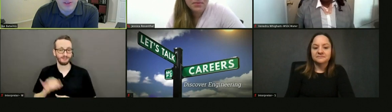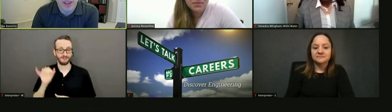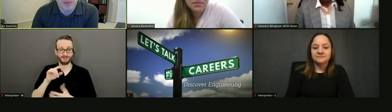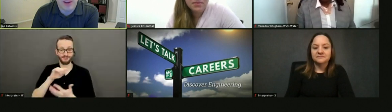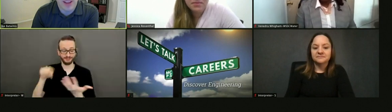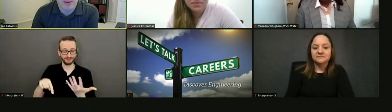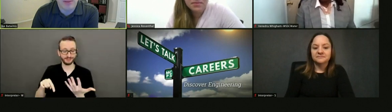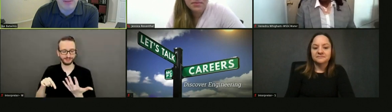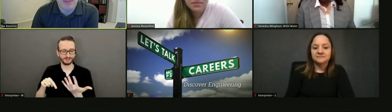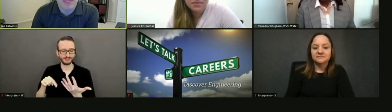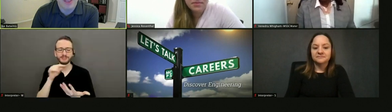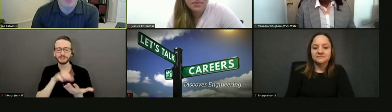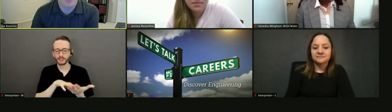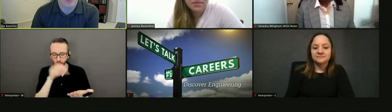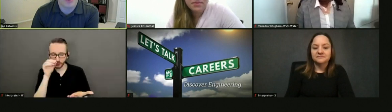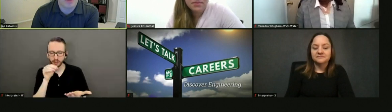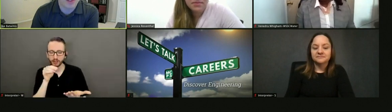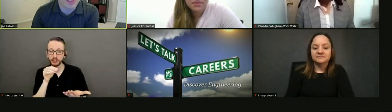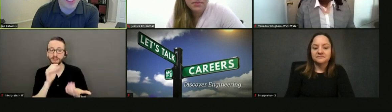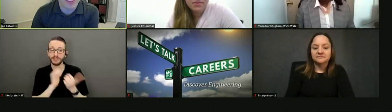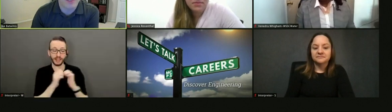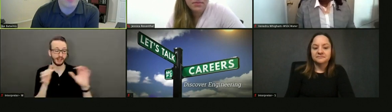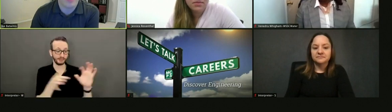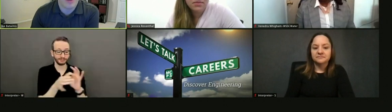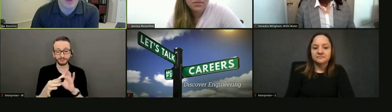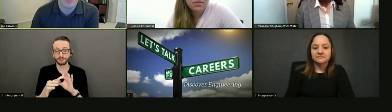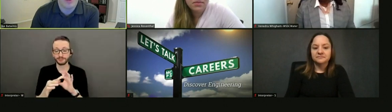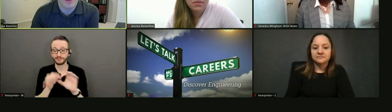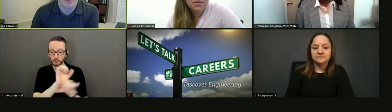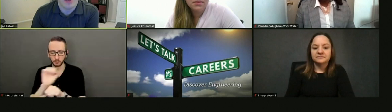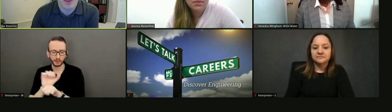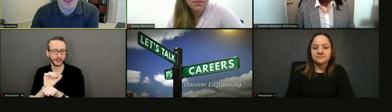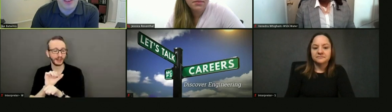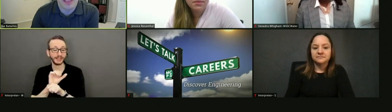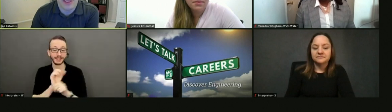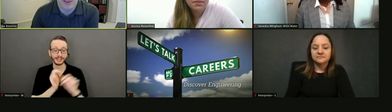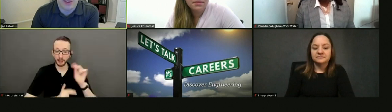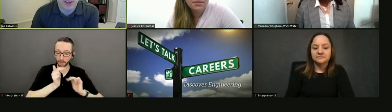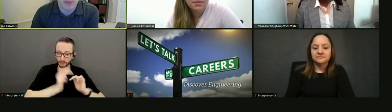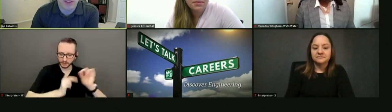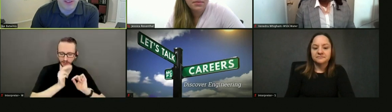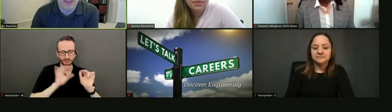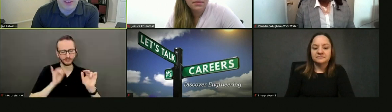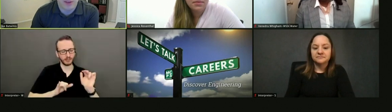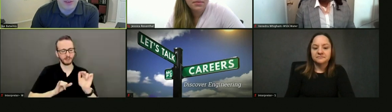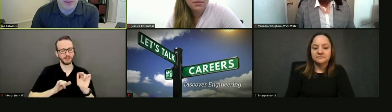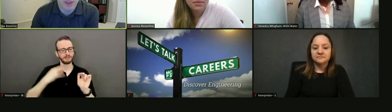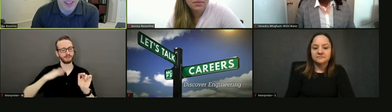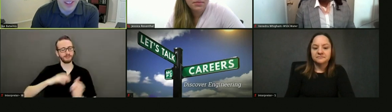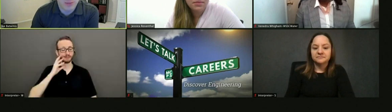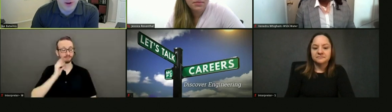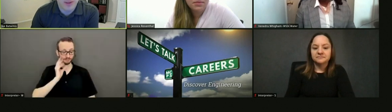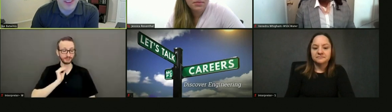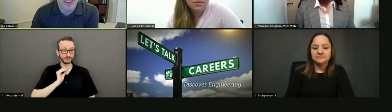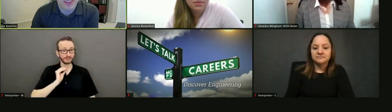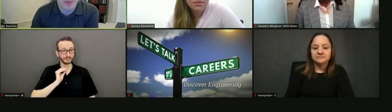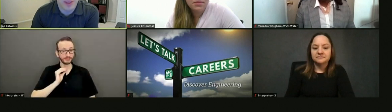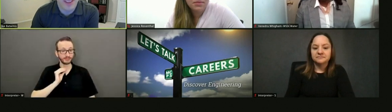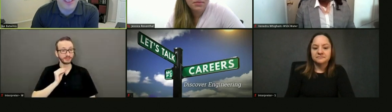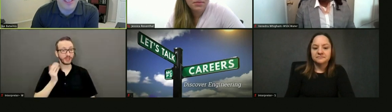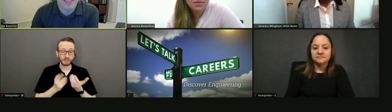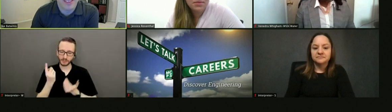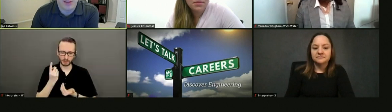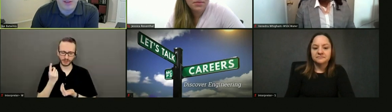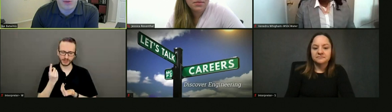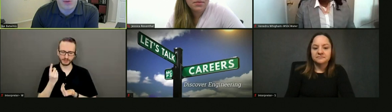So you get to learn a lot about how stuff works and building stuff. So that was another great experience. So even if there's probably a something